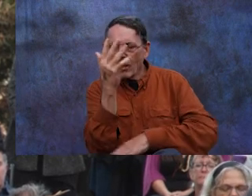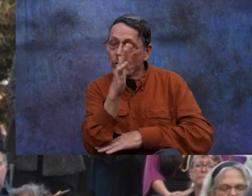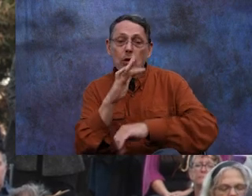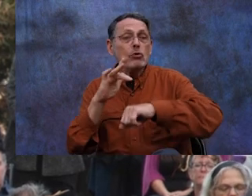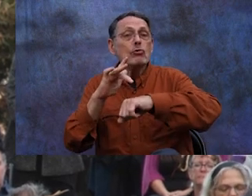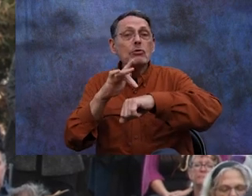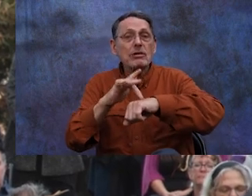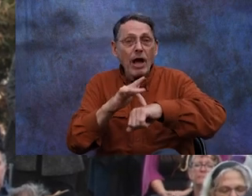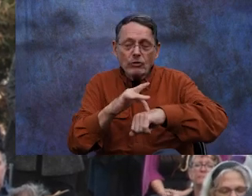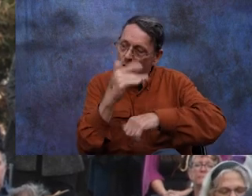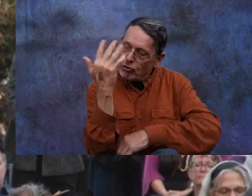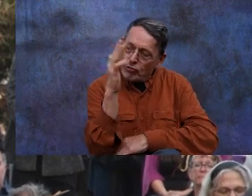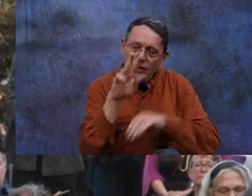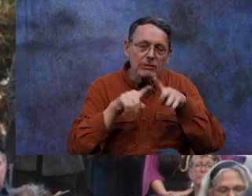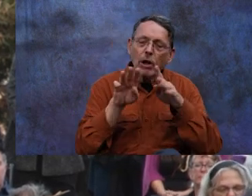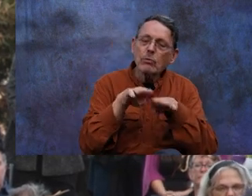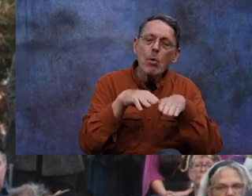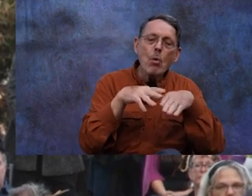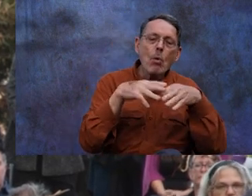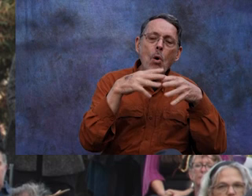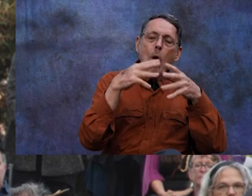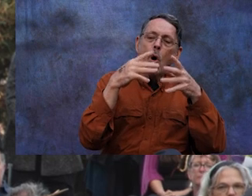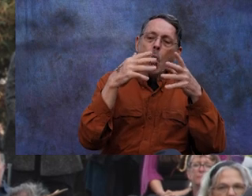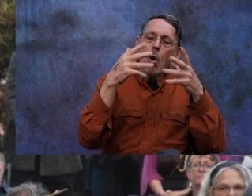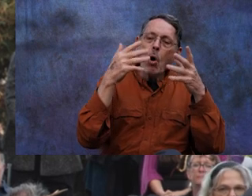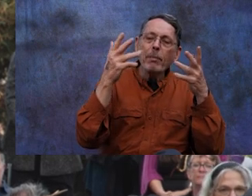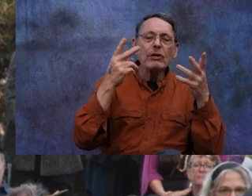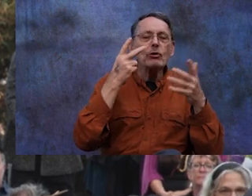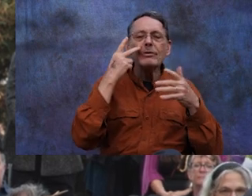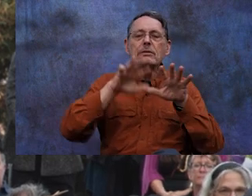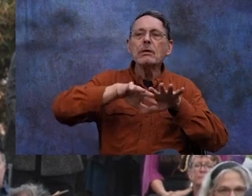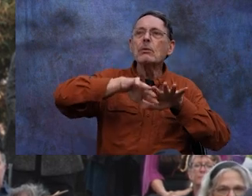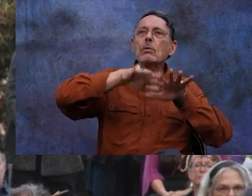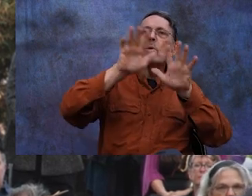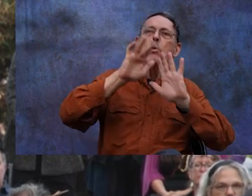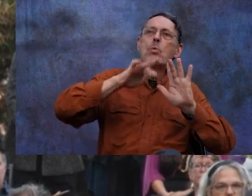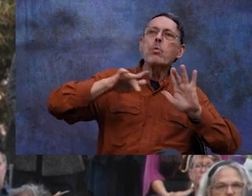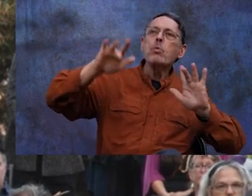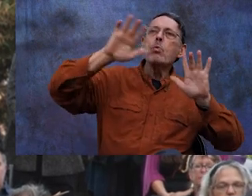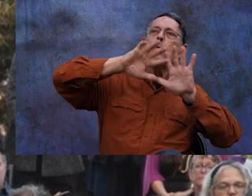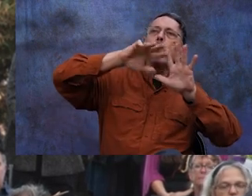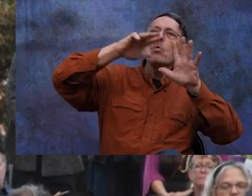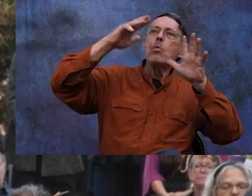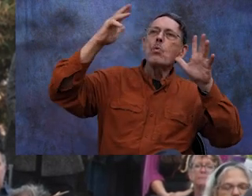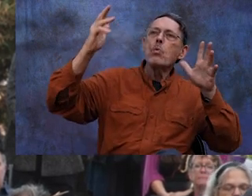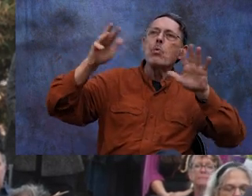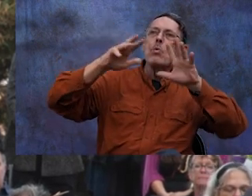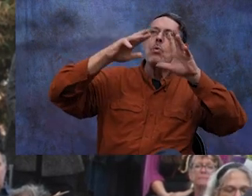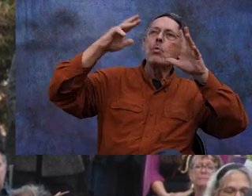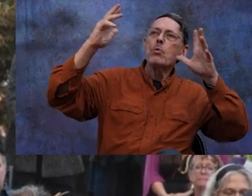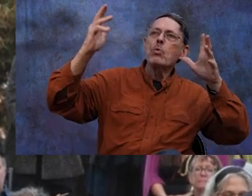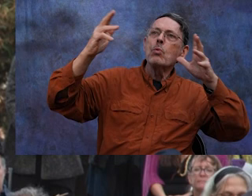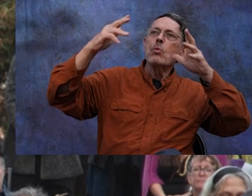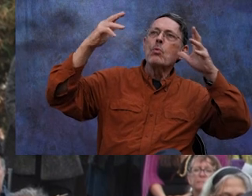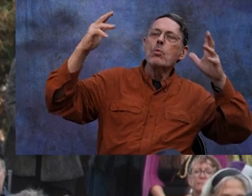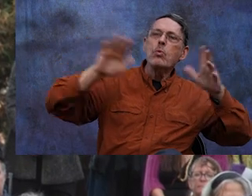tree begins to open and an archway begins to form, and it gets larger and larger and larger until